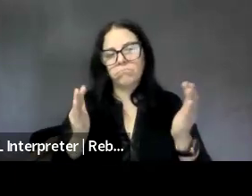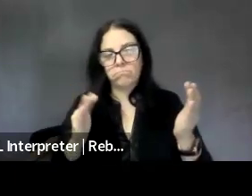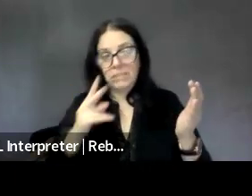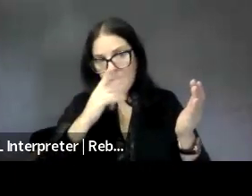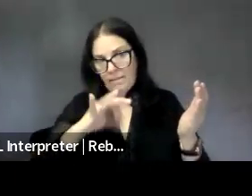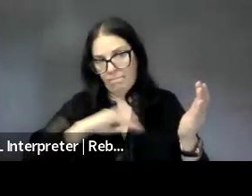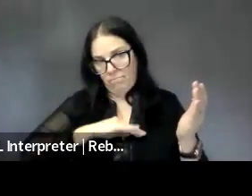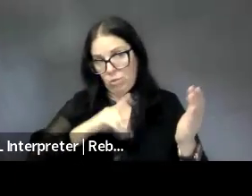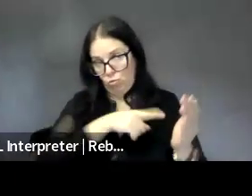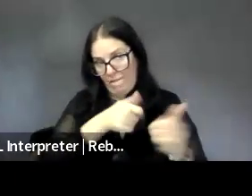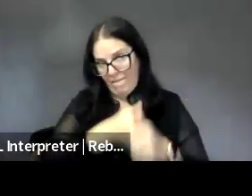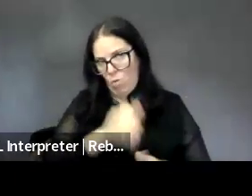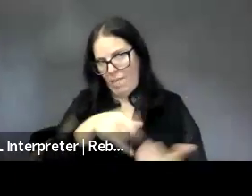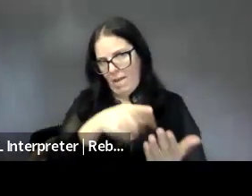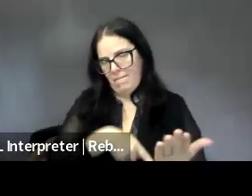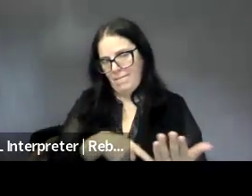said you were going to do.